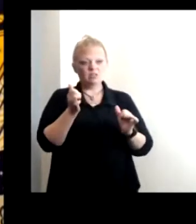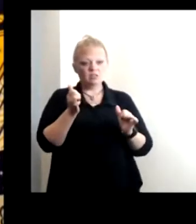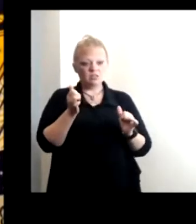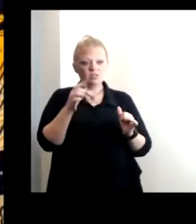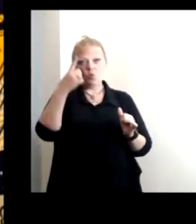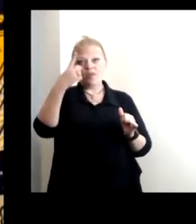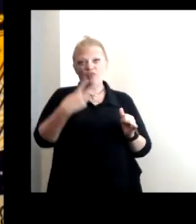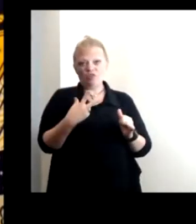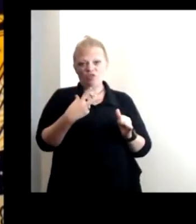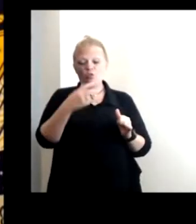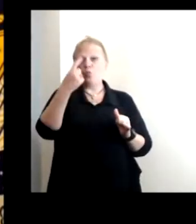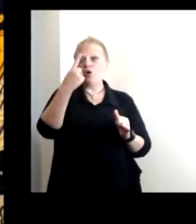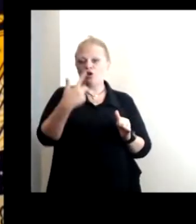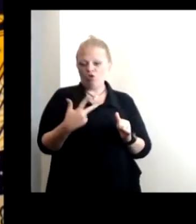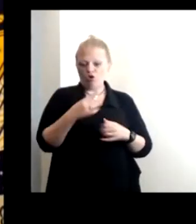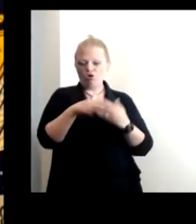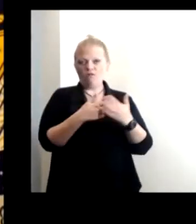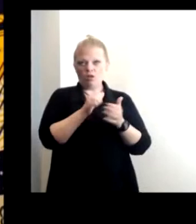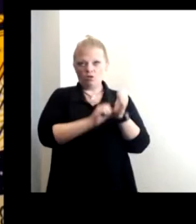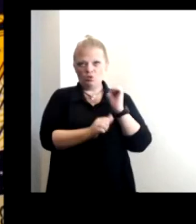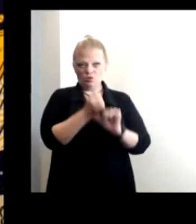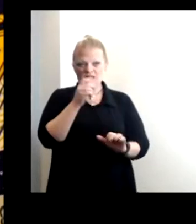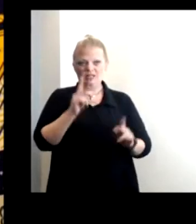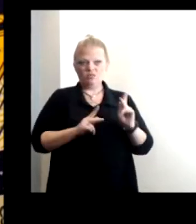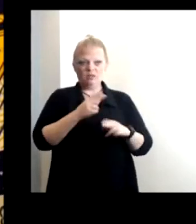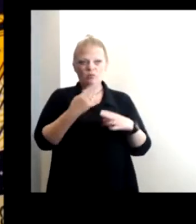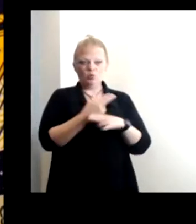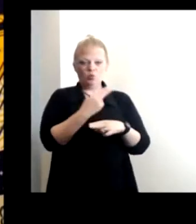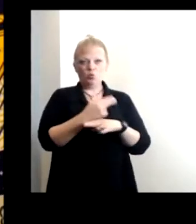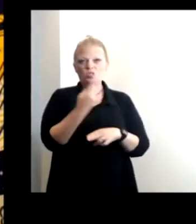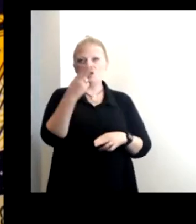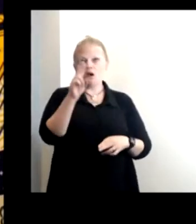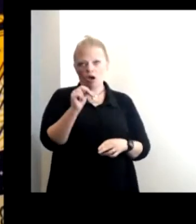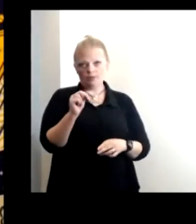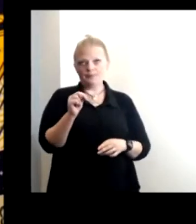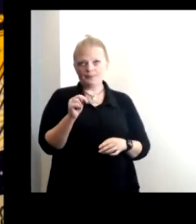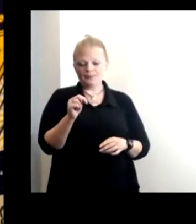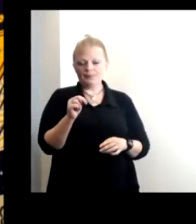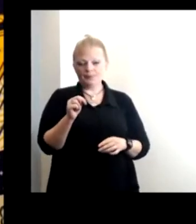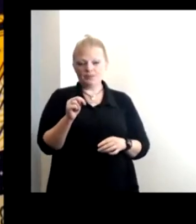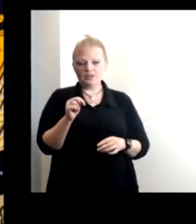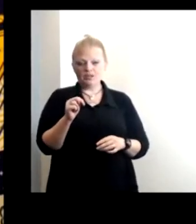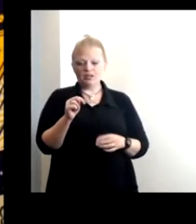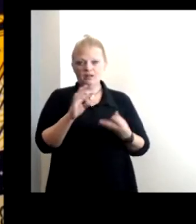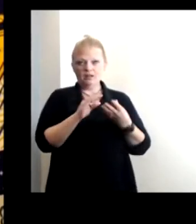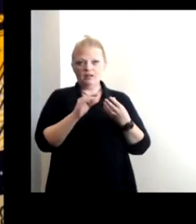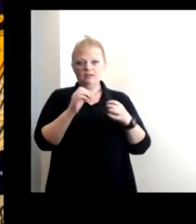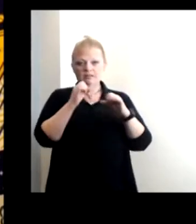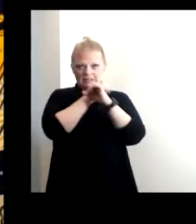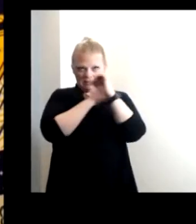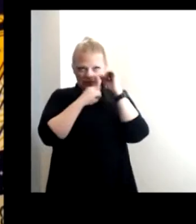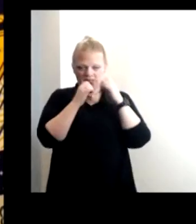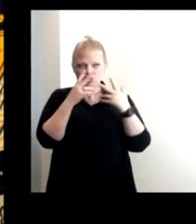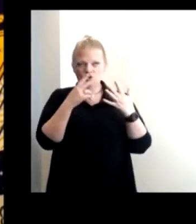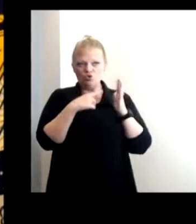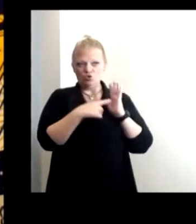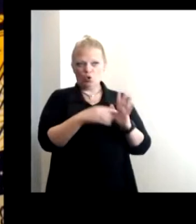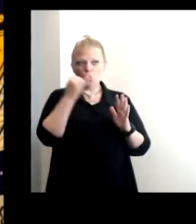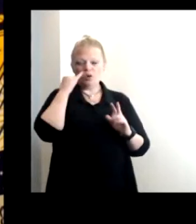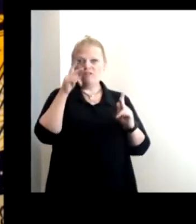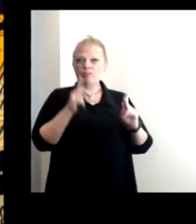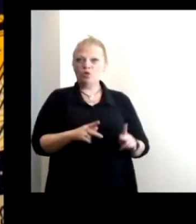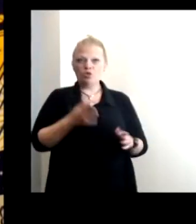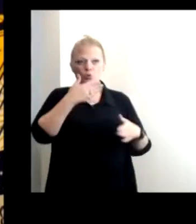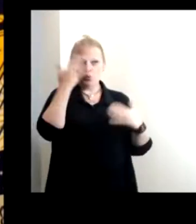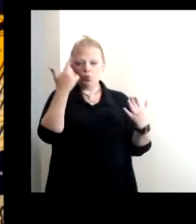approximately 1/3 of all suicides are those people, individual, used a gun. And the statistics show if the person doesn't